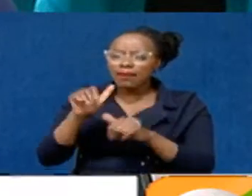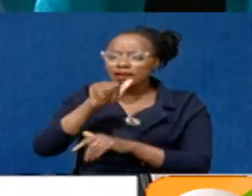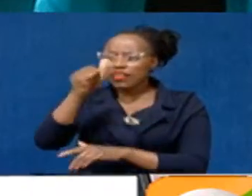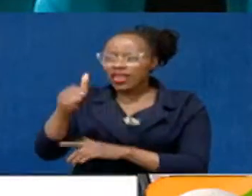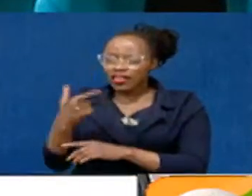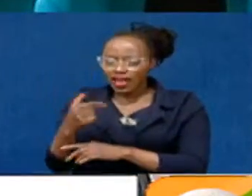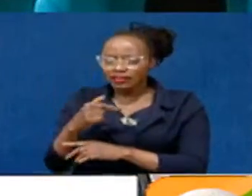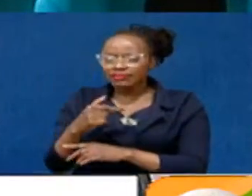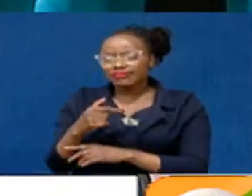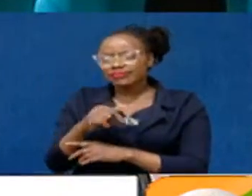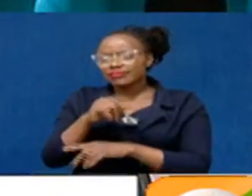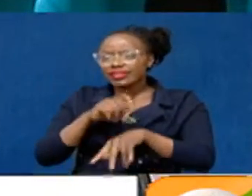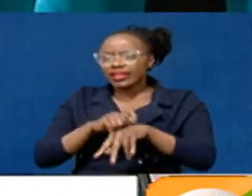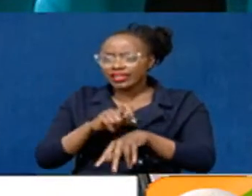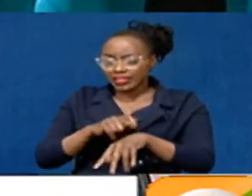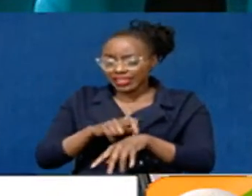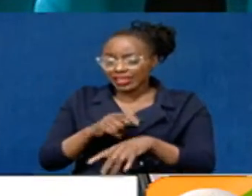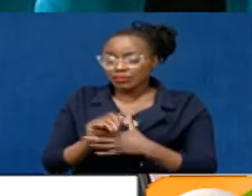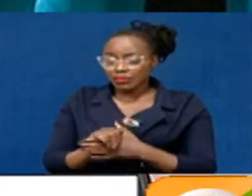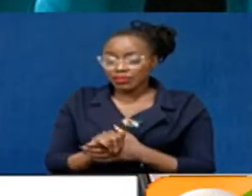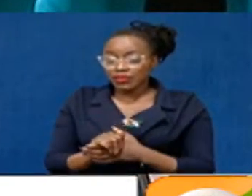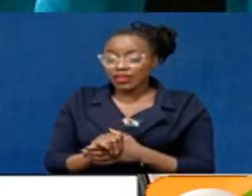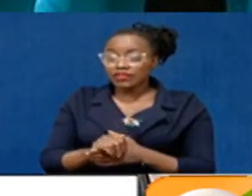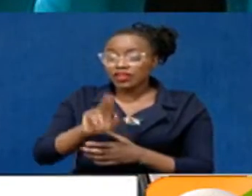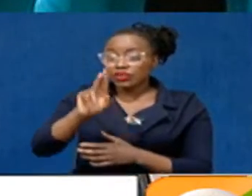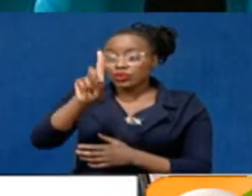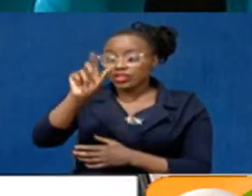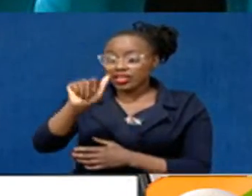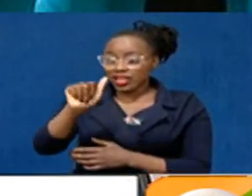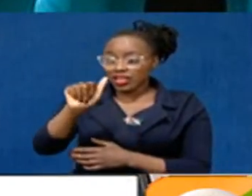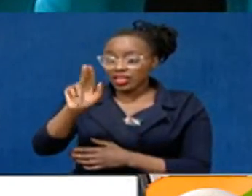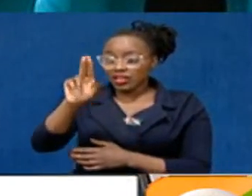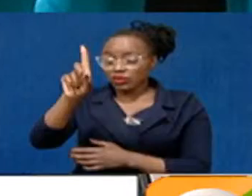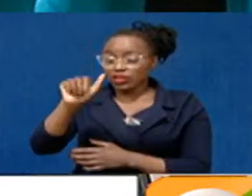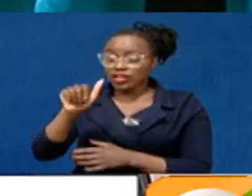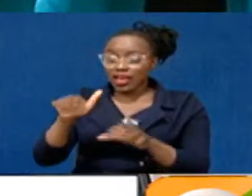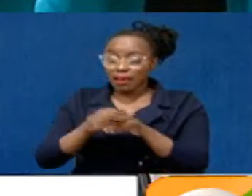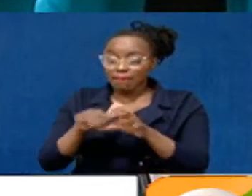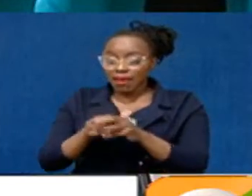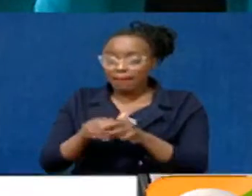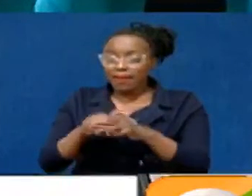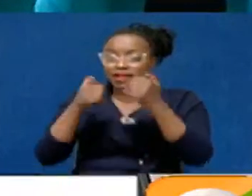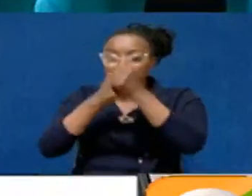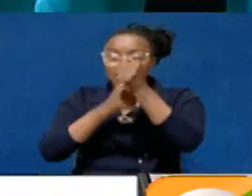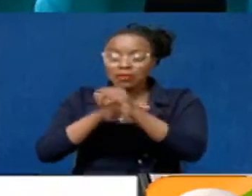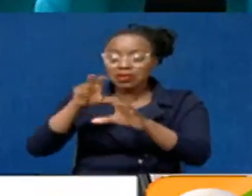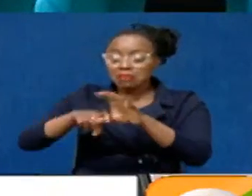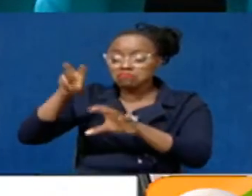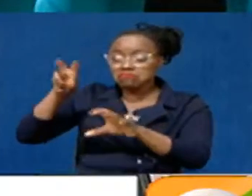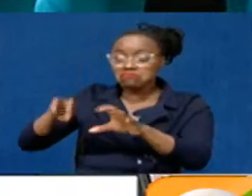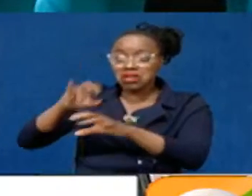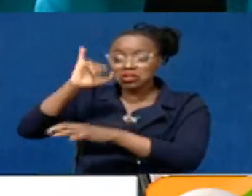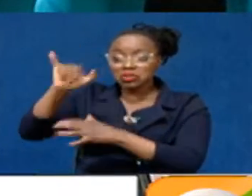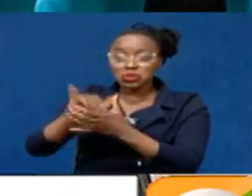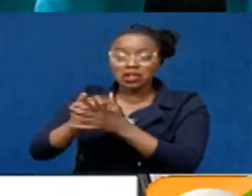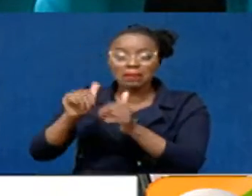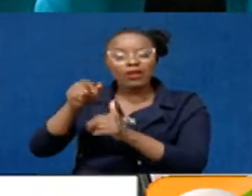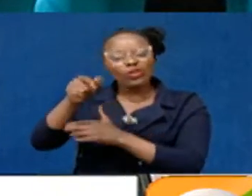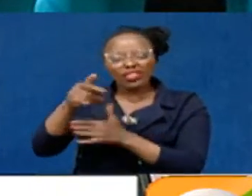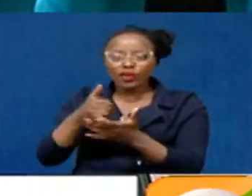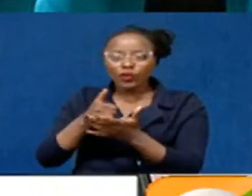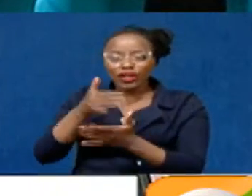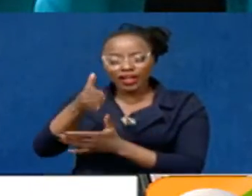earlier stages of this show, that the UDA members and supporters have not left Jubilee. They're still